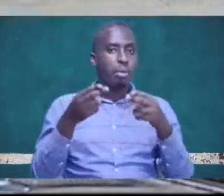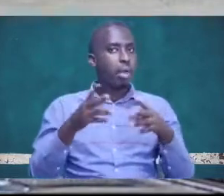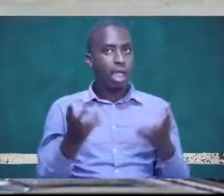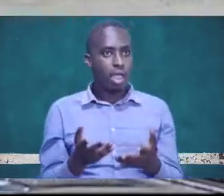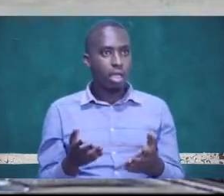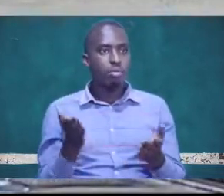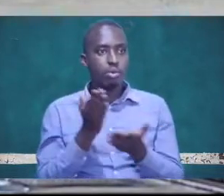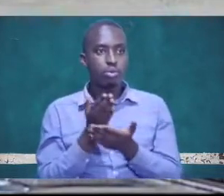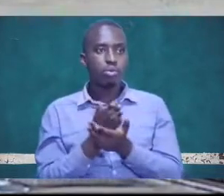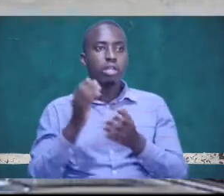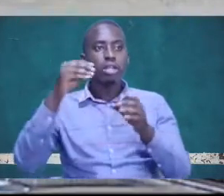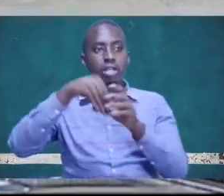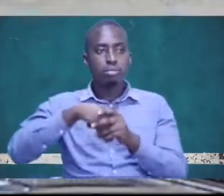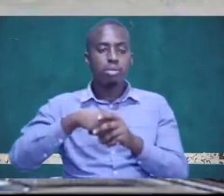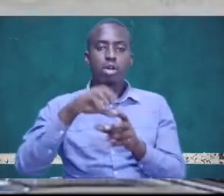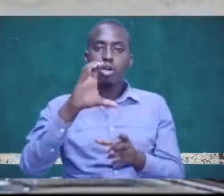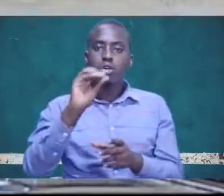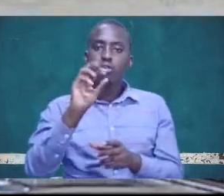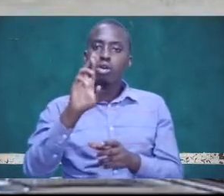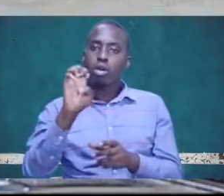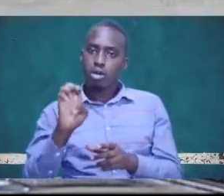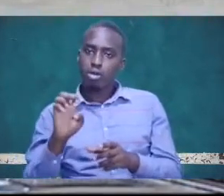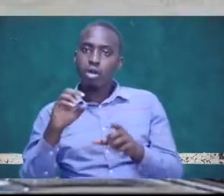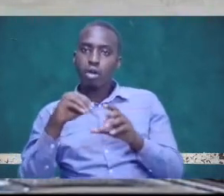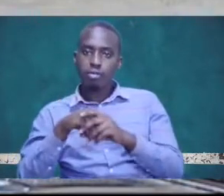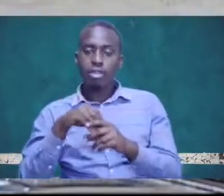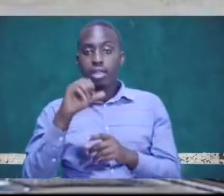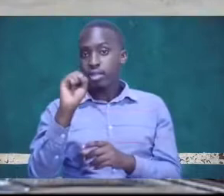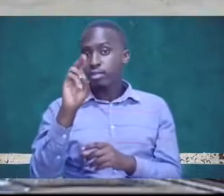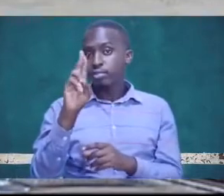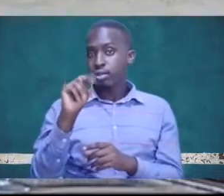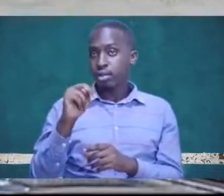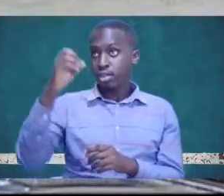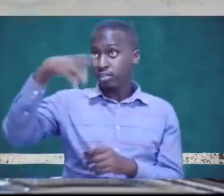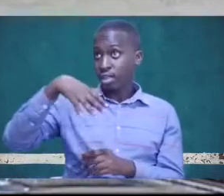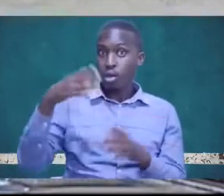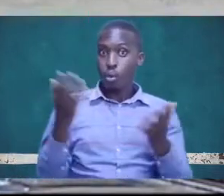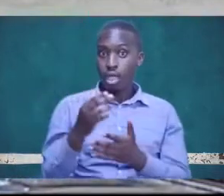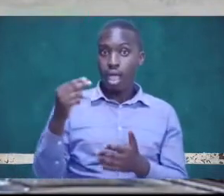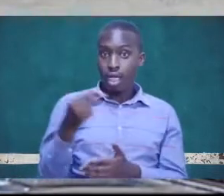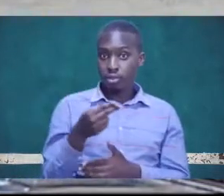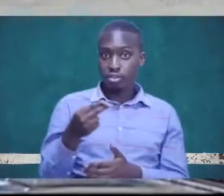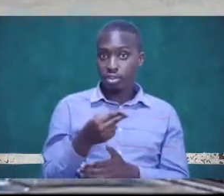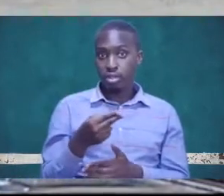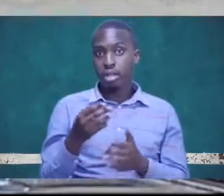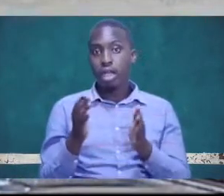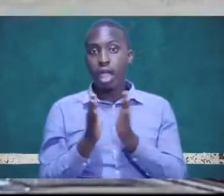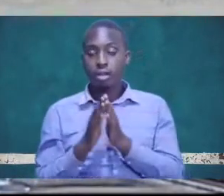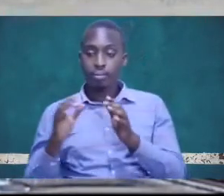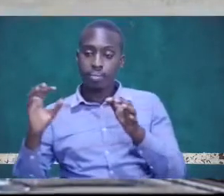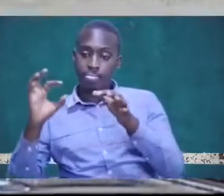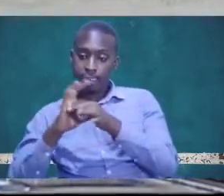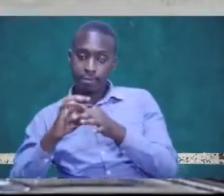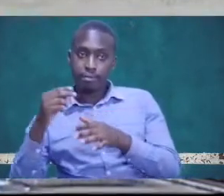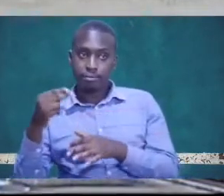It is in the core of the sun, whereby hydrogen and hydrogen combine with